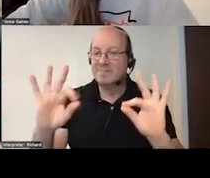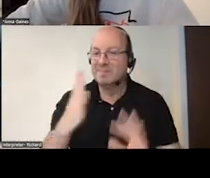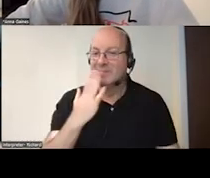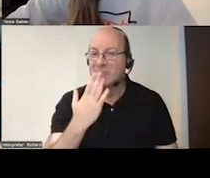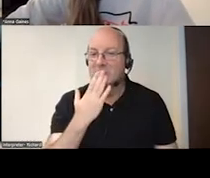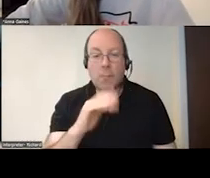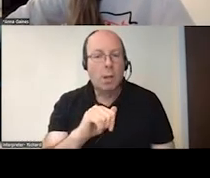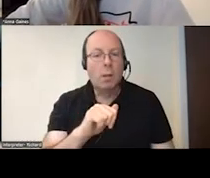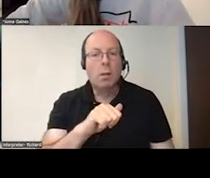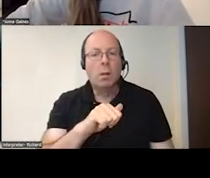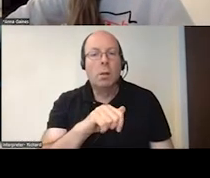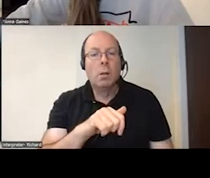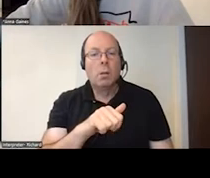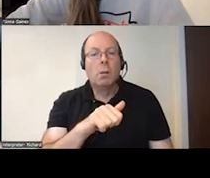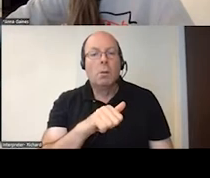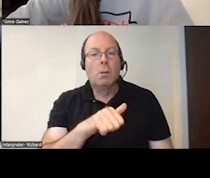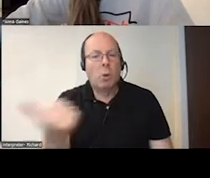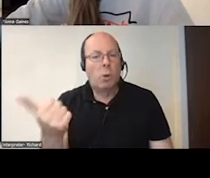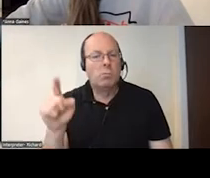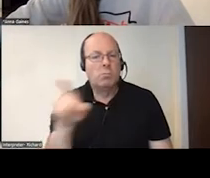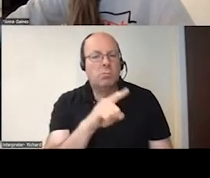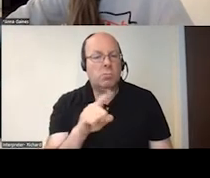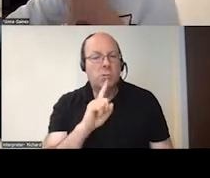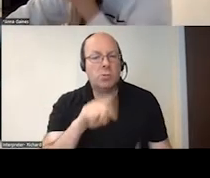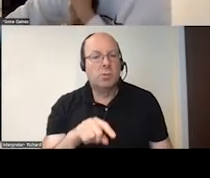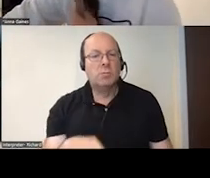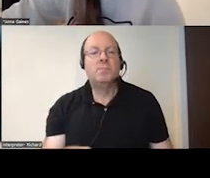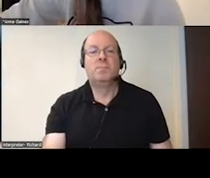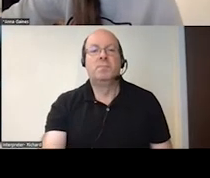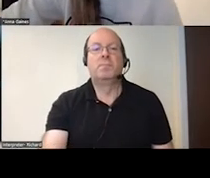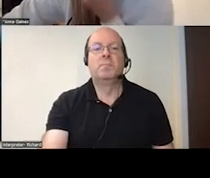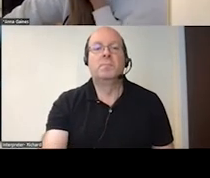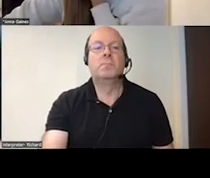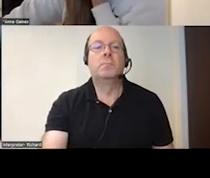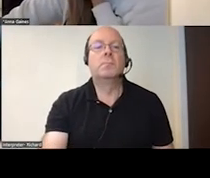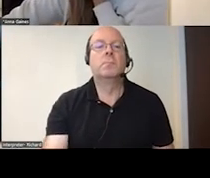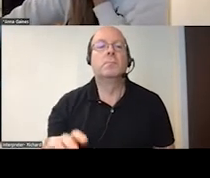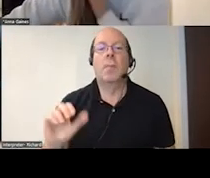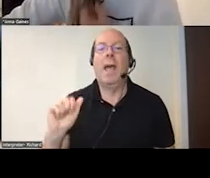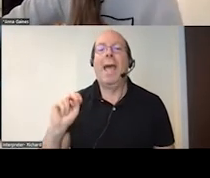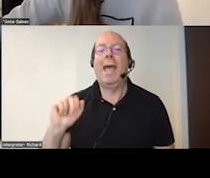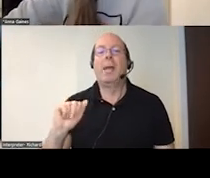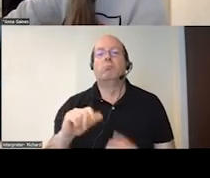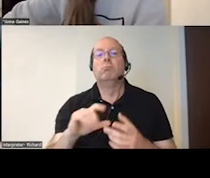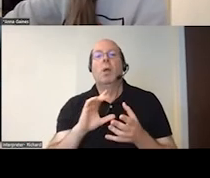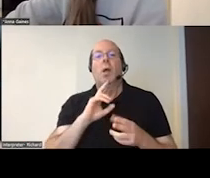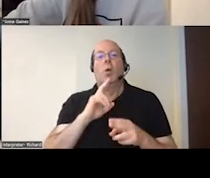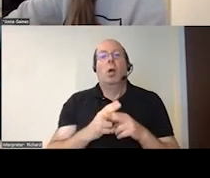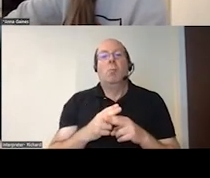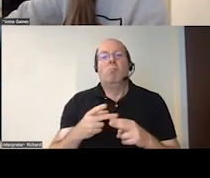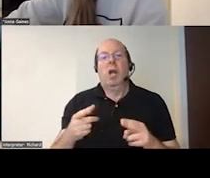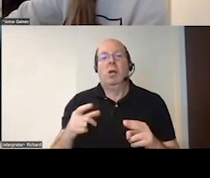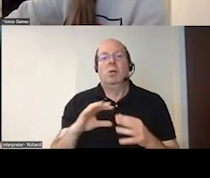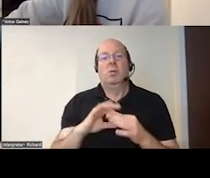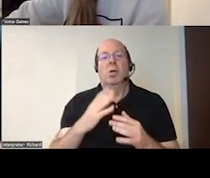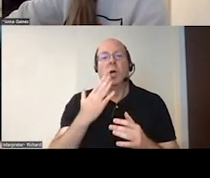Anybody else want to respond to that? I can talk on behalf of Sugar House. So we